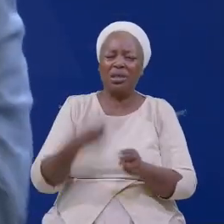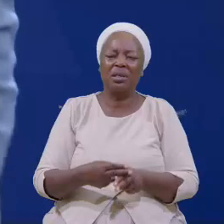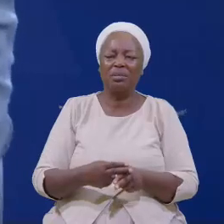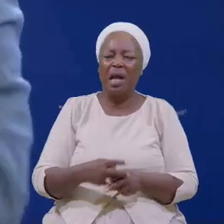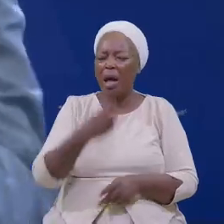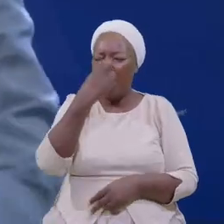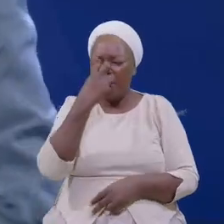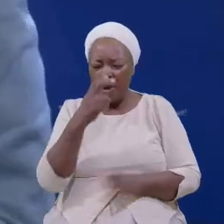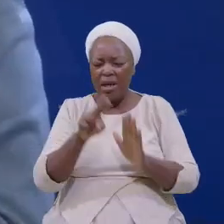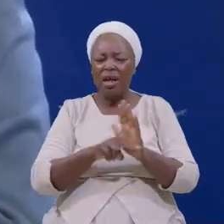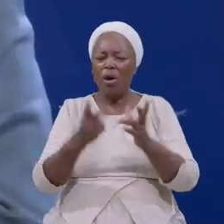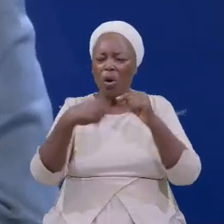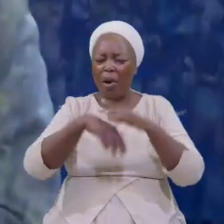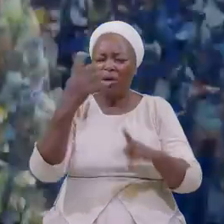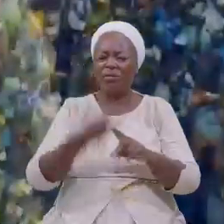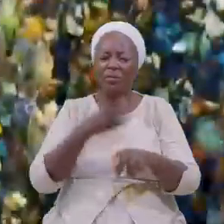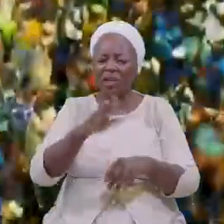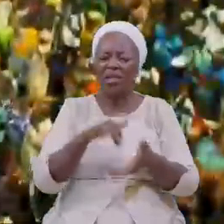Blindness, come out of there.